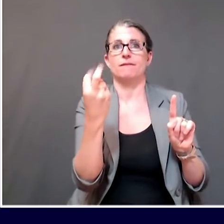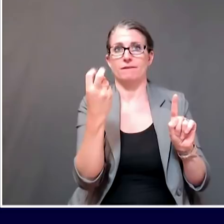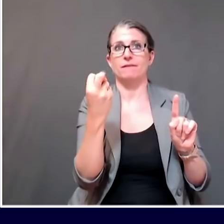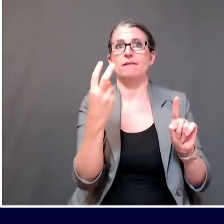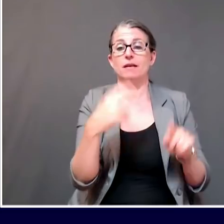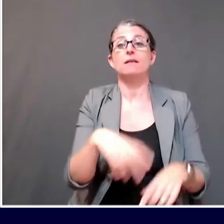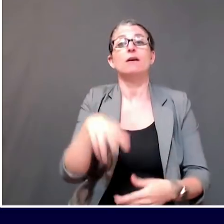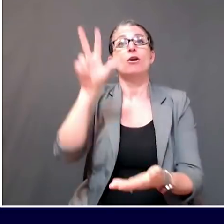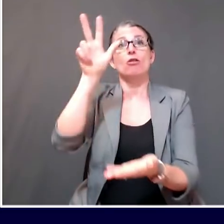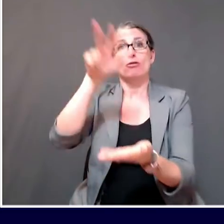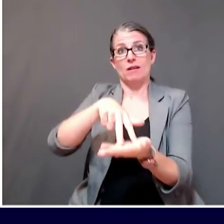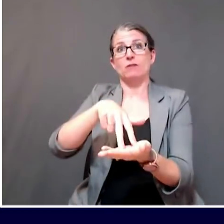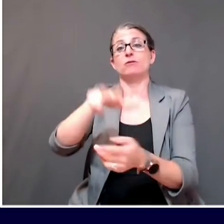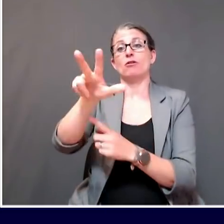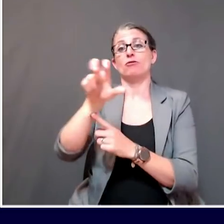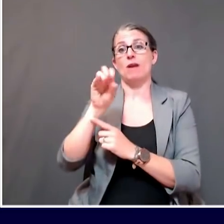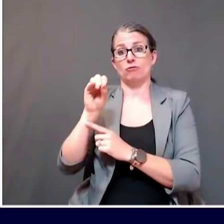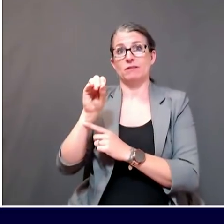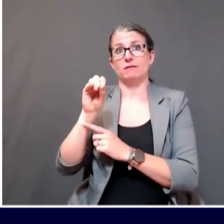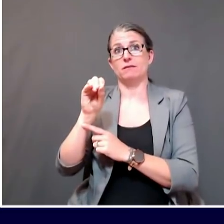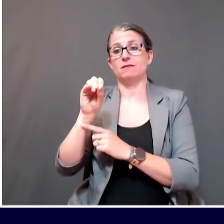3,300 are confirmed and